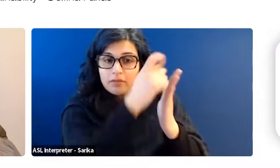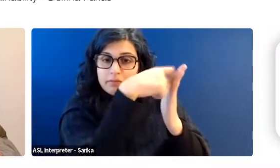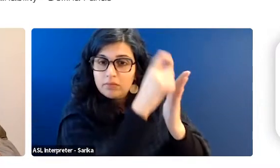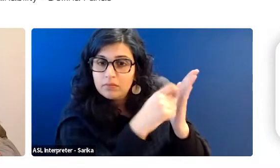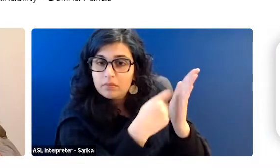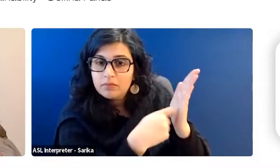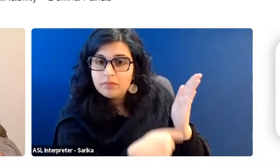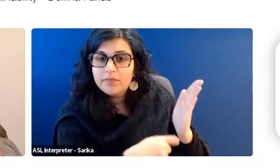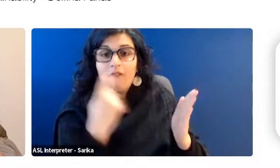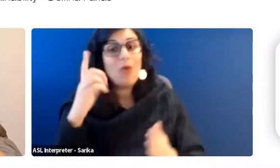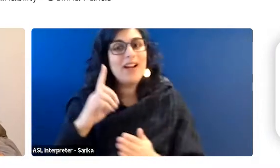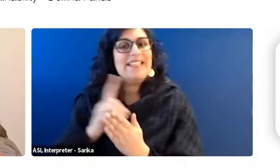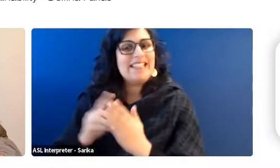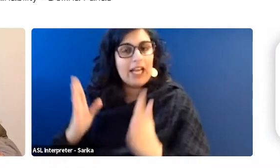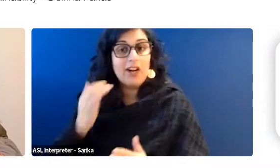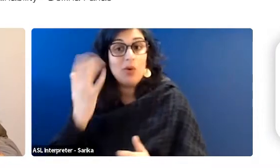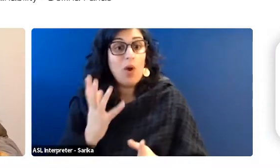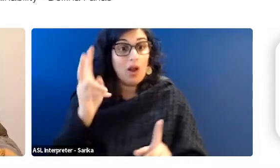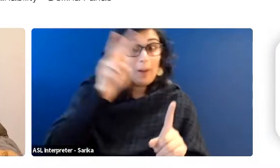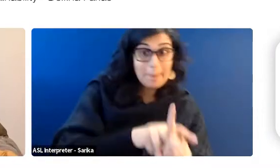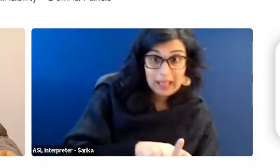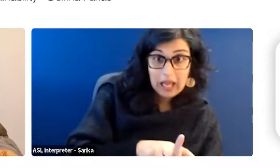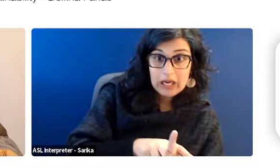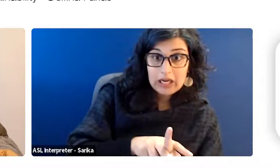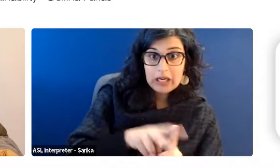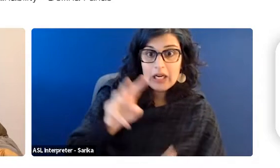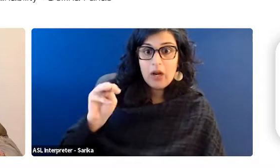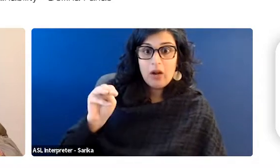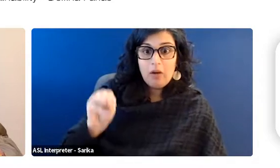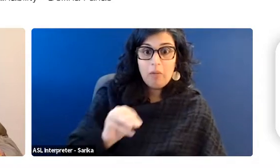kind of check if they want to apply modular design,